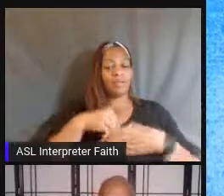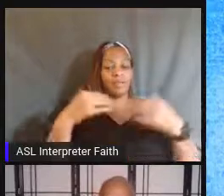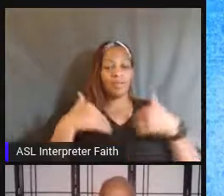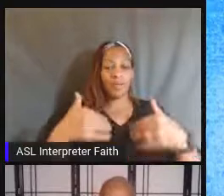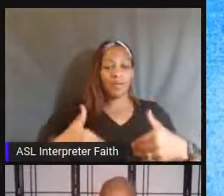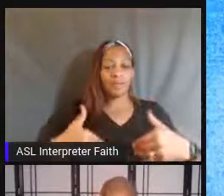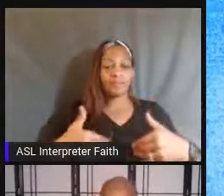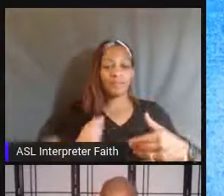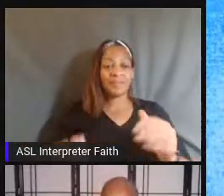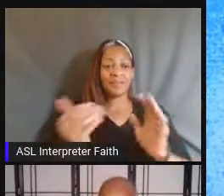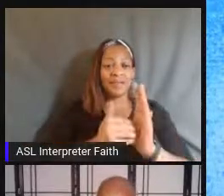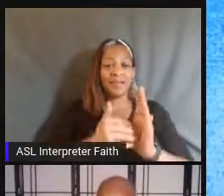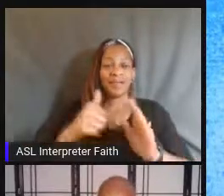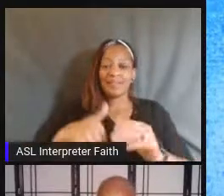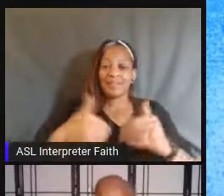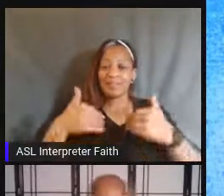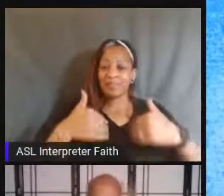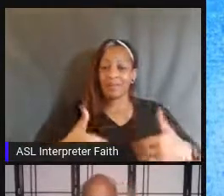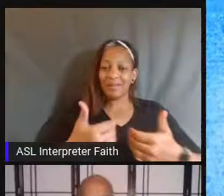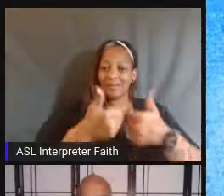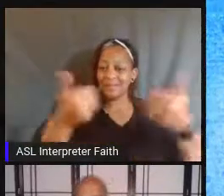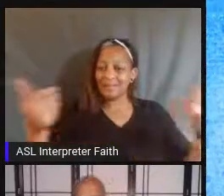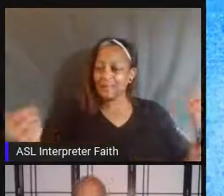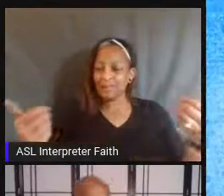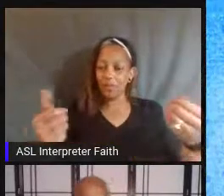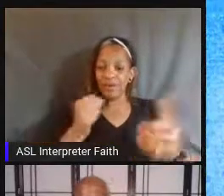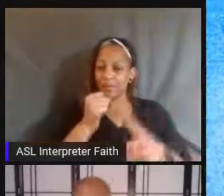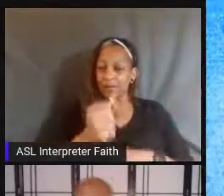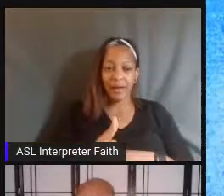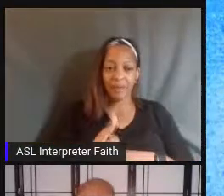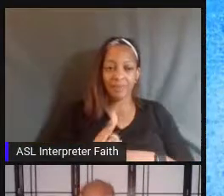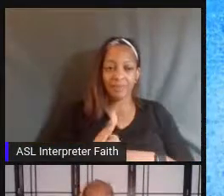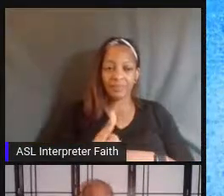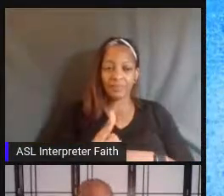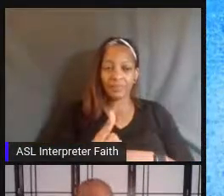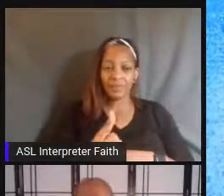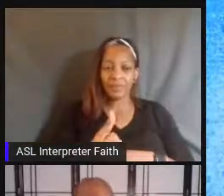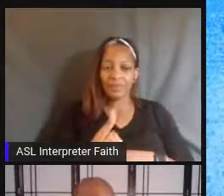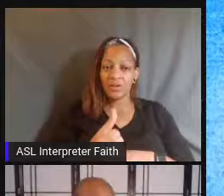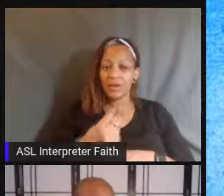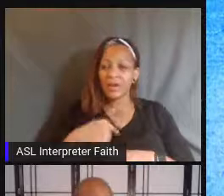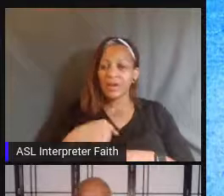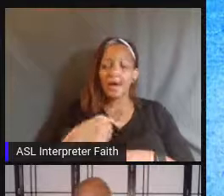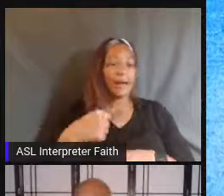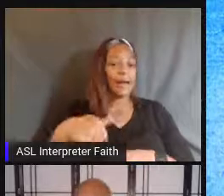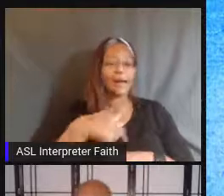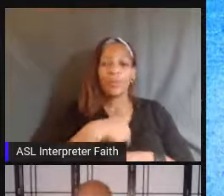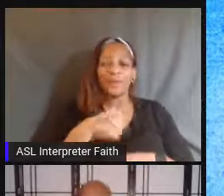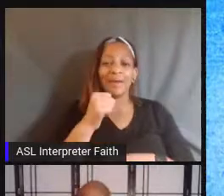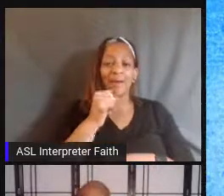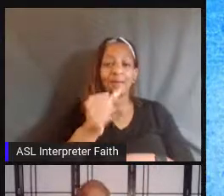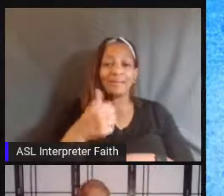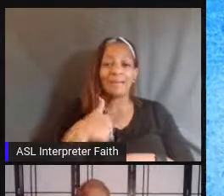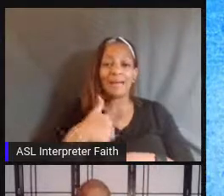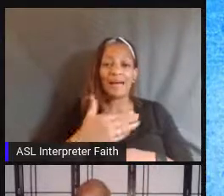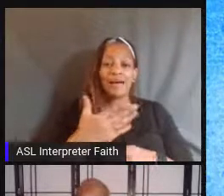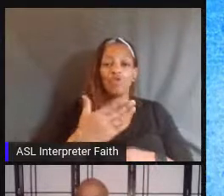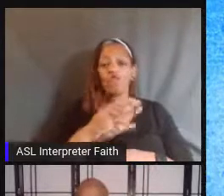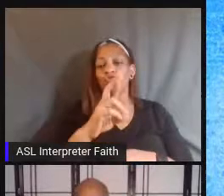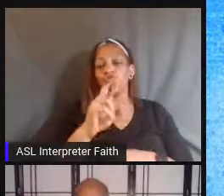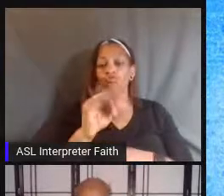body is not some separate thing. It's not an automaton robot for us to